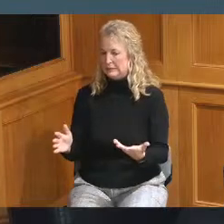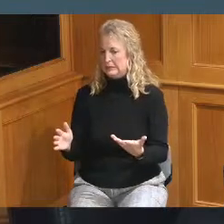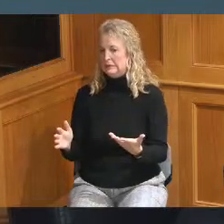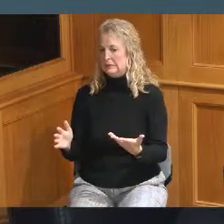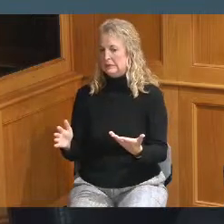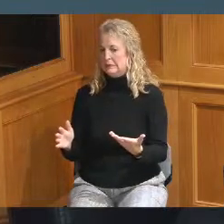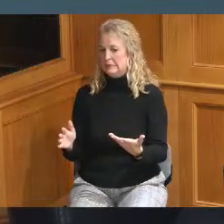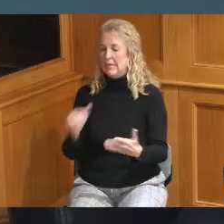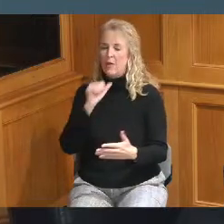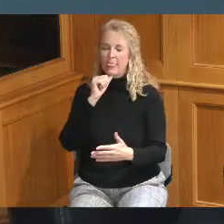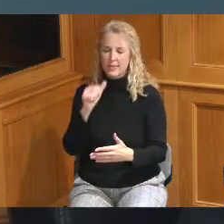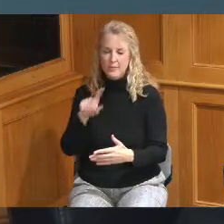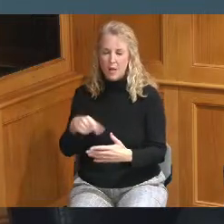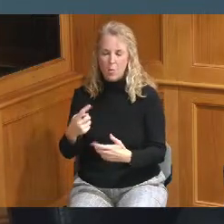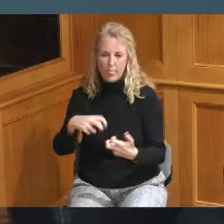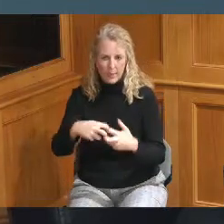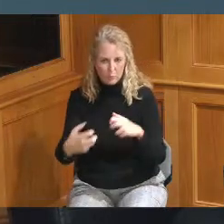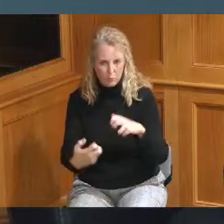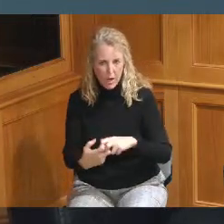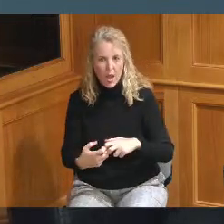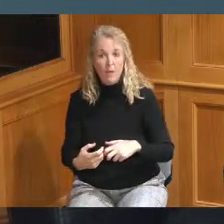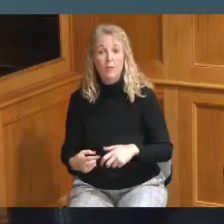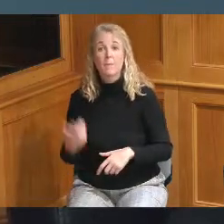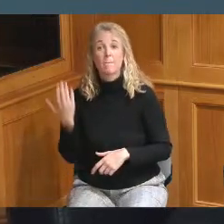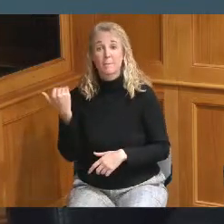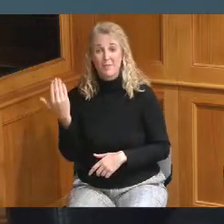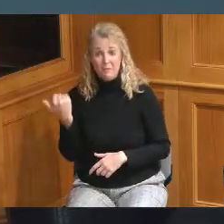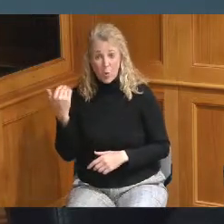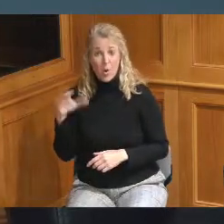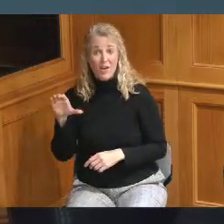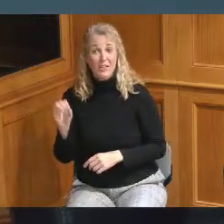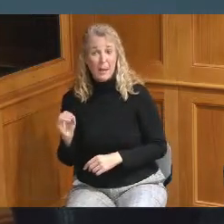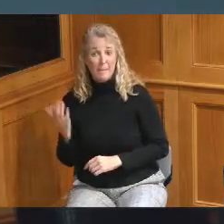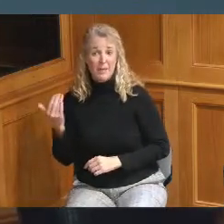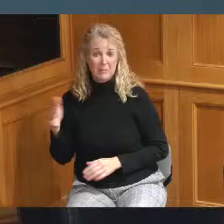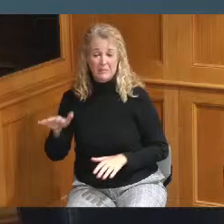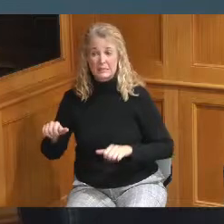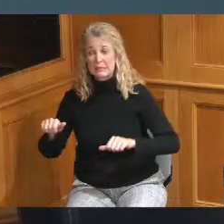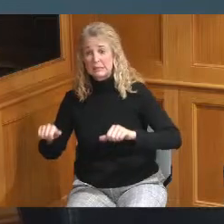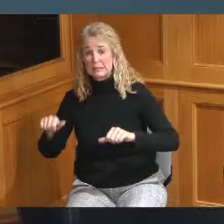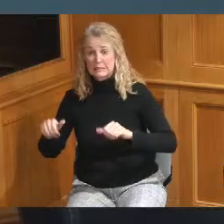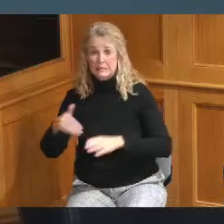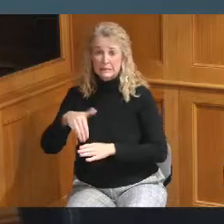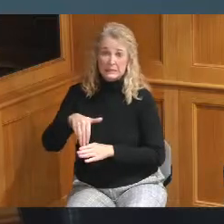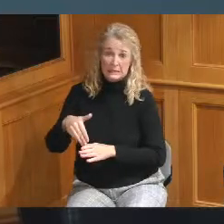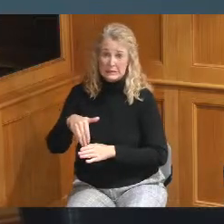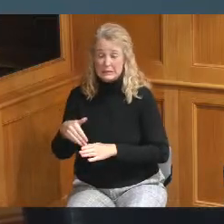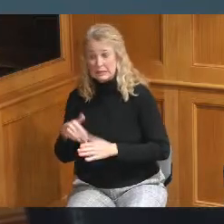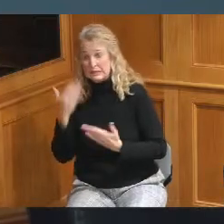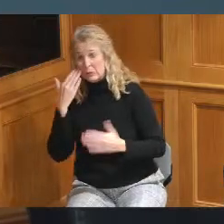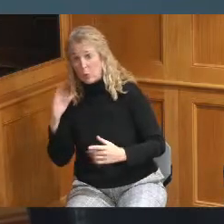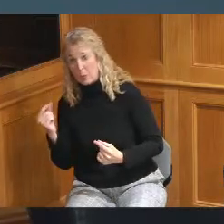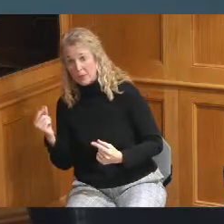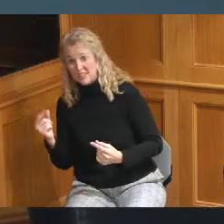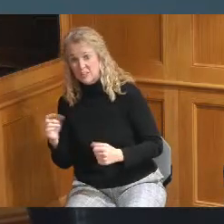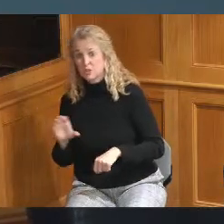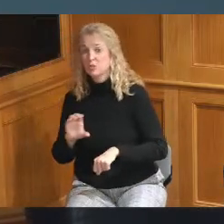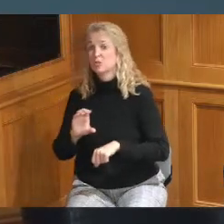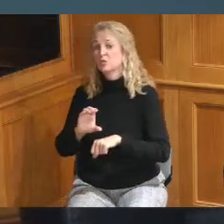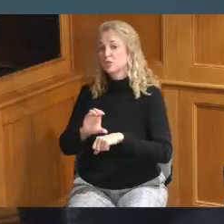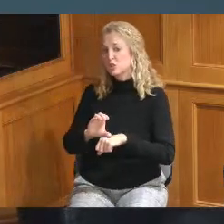That's not the whole issue. There was a developer, he was a little hesitant, but stayed in. The church has